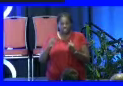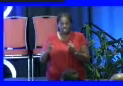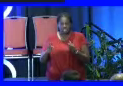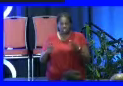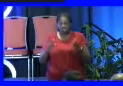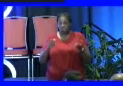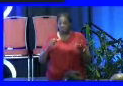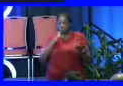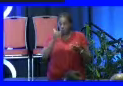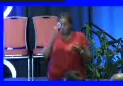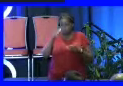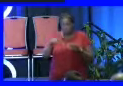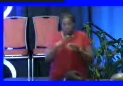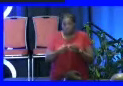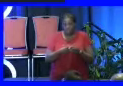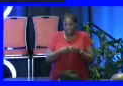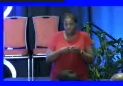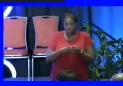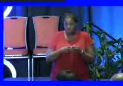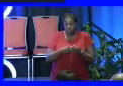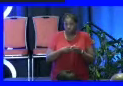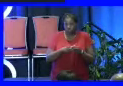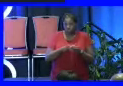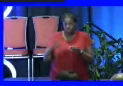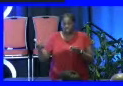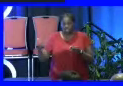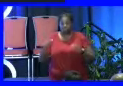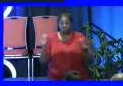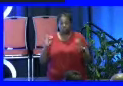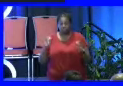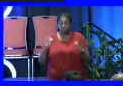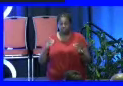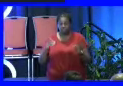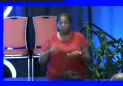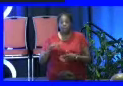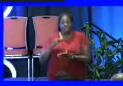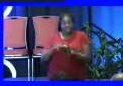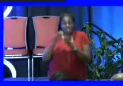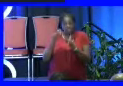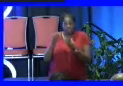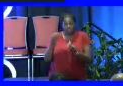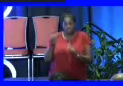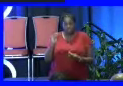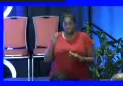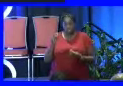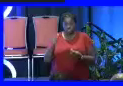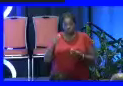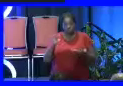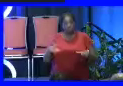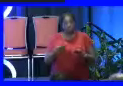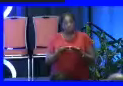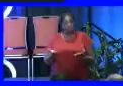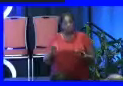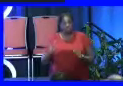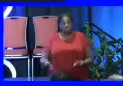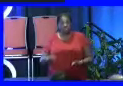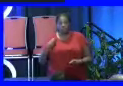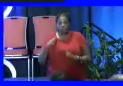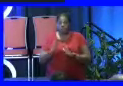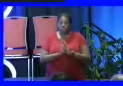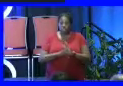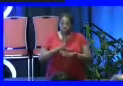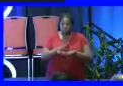don't know anything else about the person, but then we are able to take that information and do things with it, right? We can do